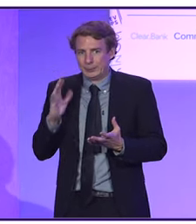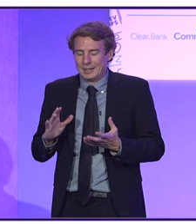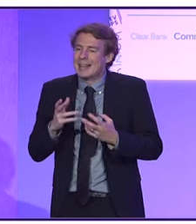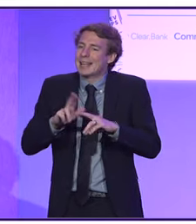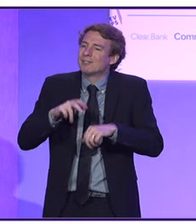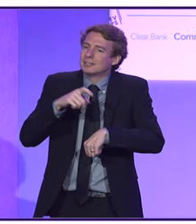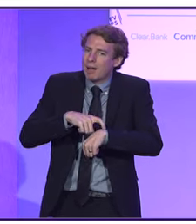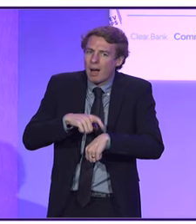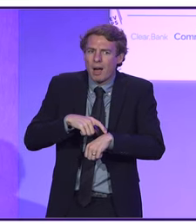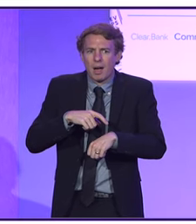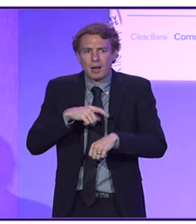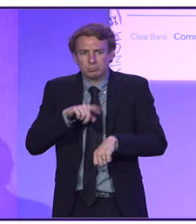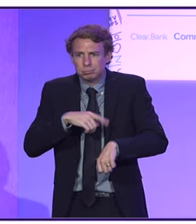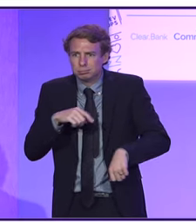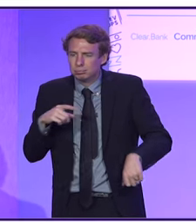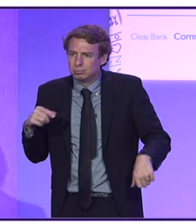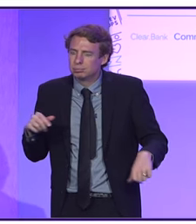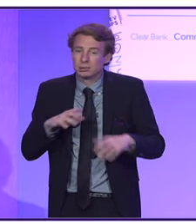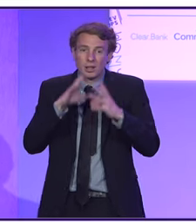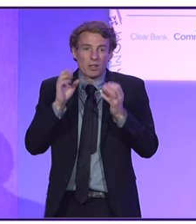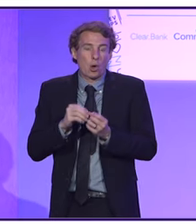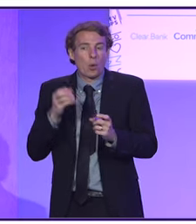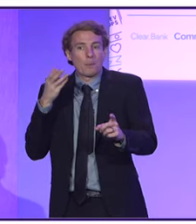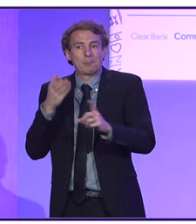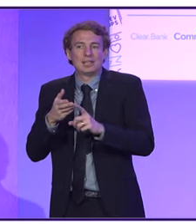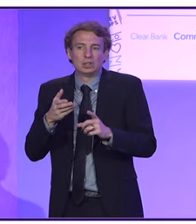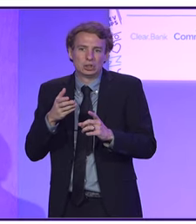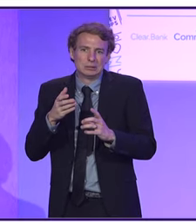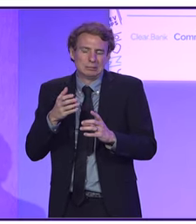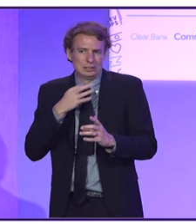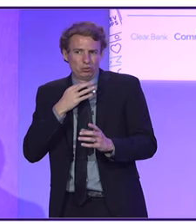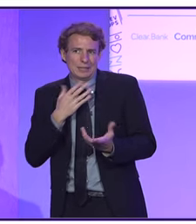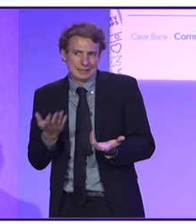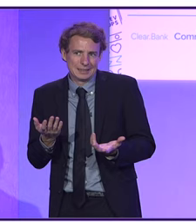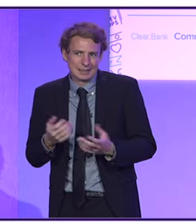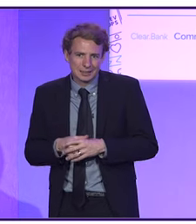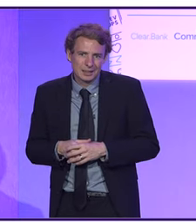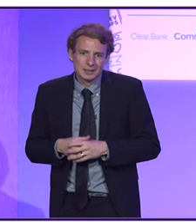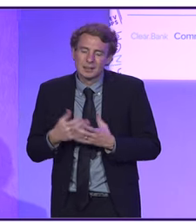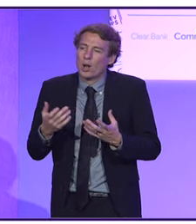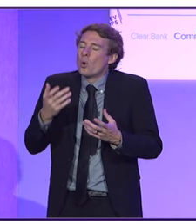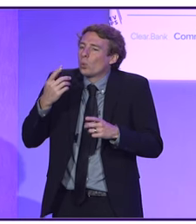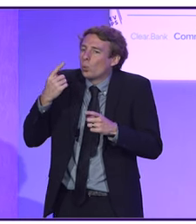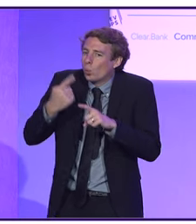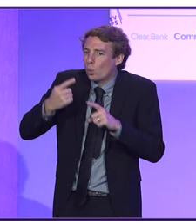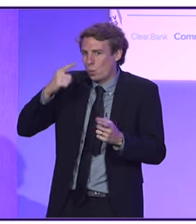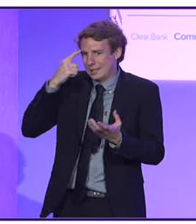whole global mission of cost optimization is kind of put into jeopardy. So quick decision making is really important there, and making